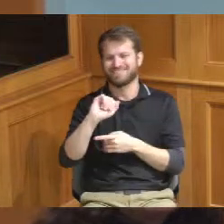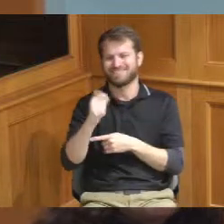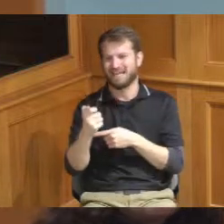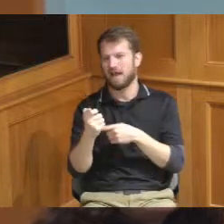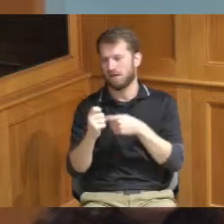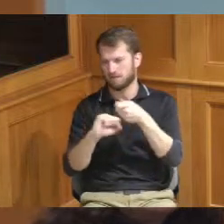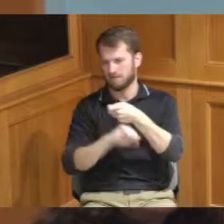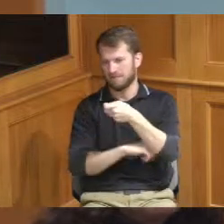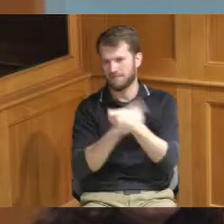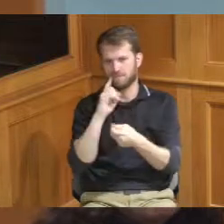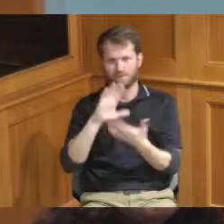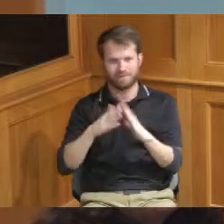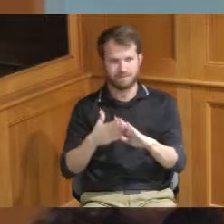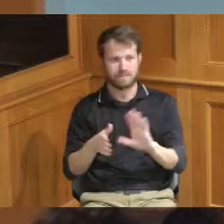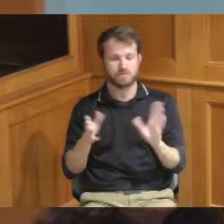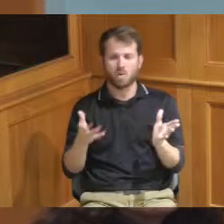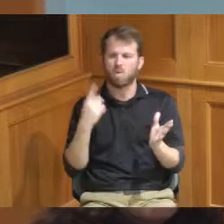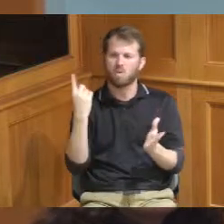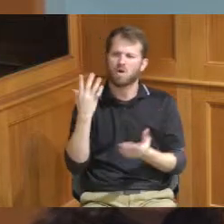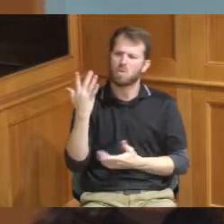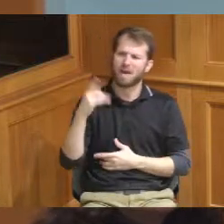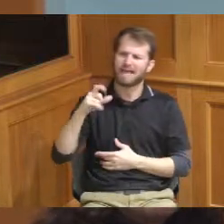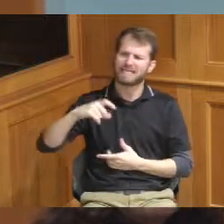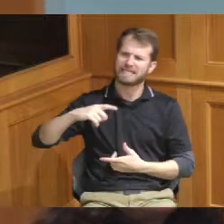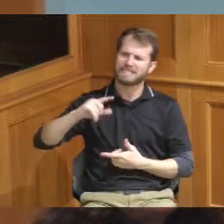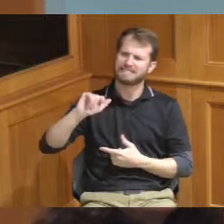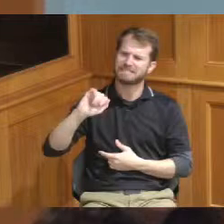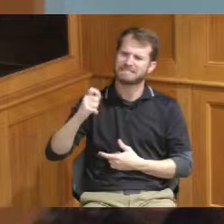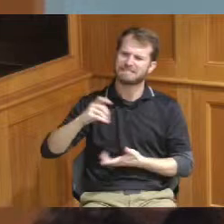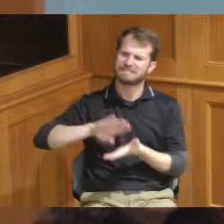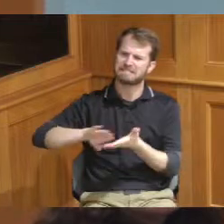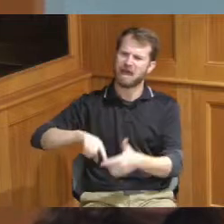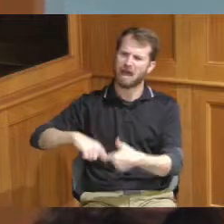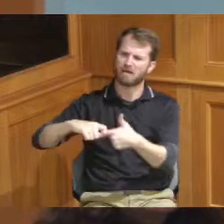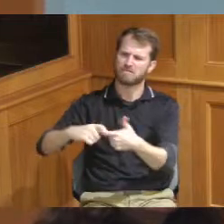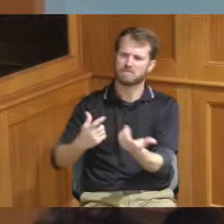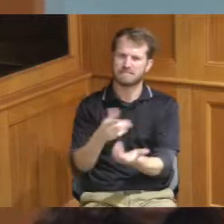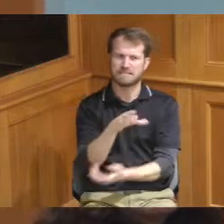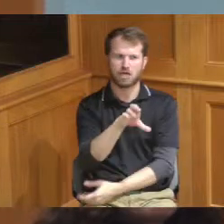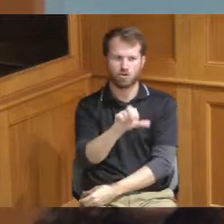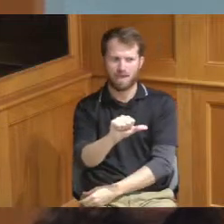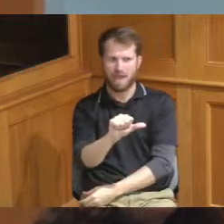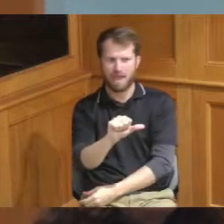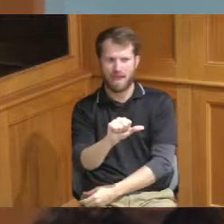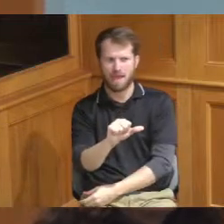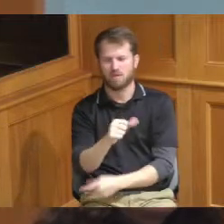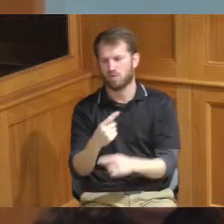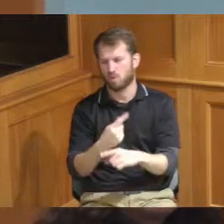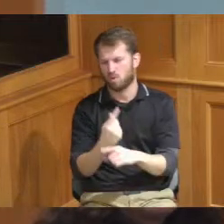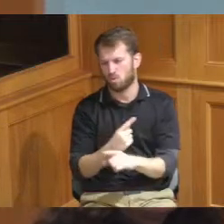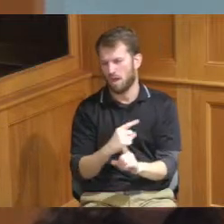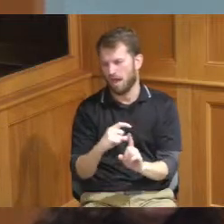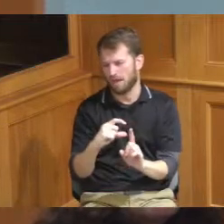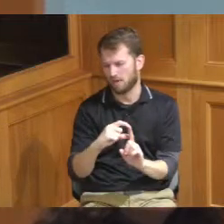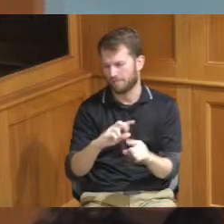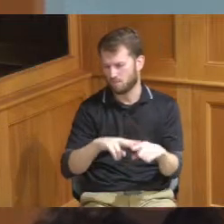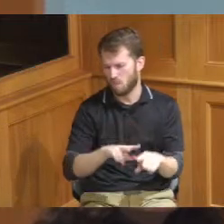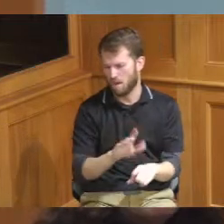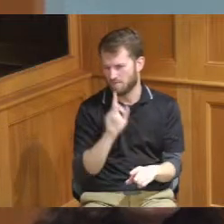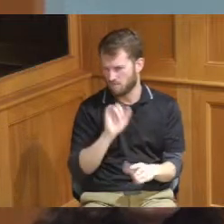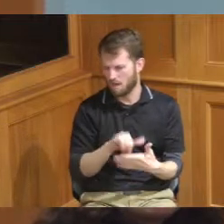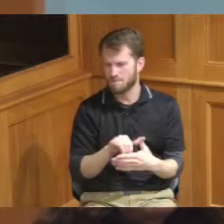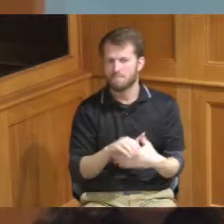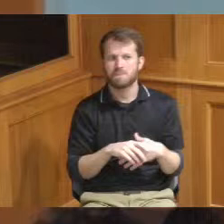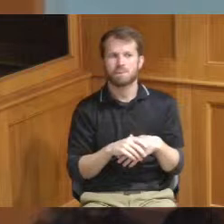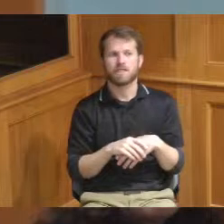city. You wonder, why do we need the abatement here with this, or the CRA, if I'm using the correct words with that?